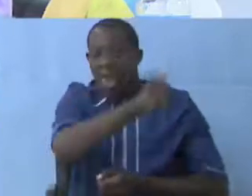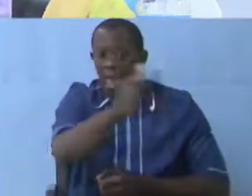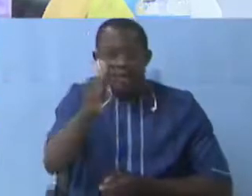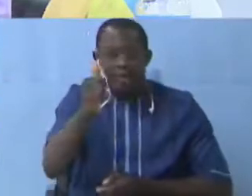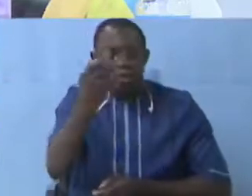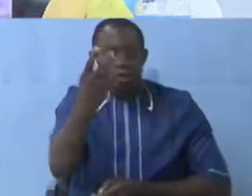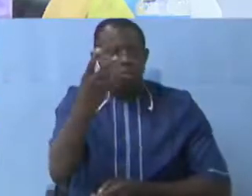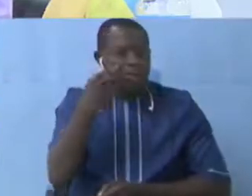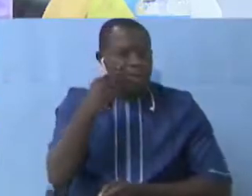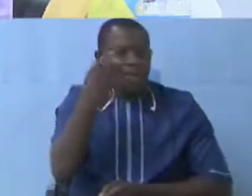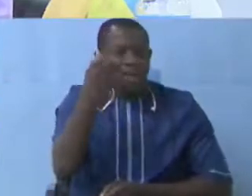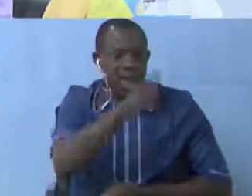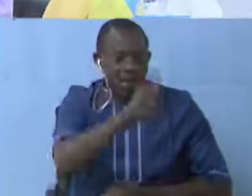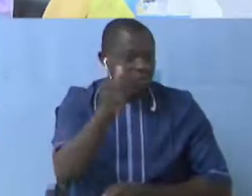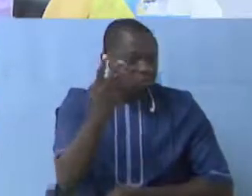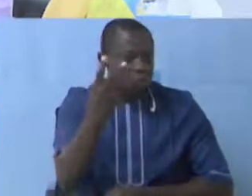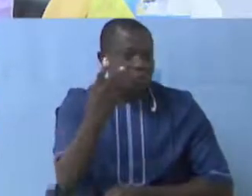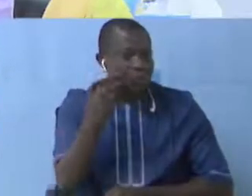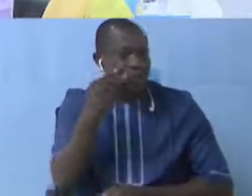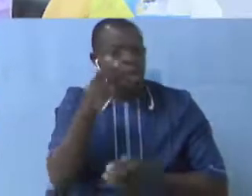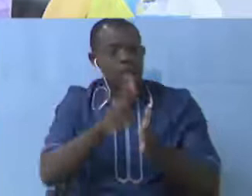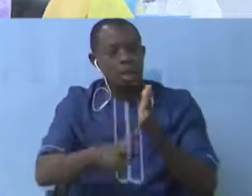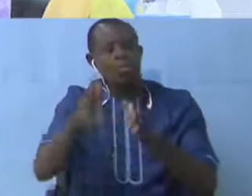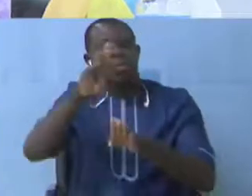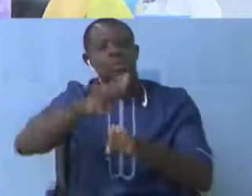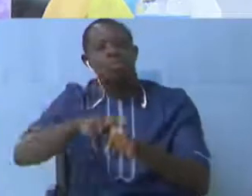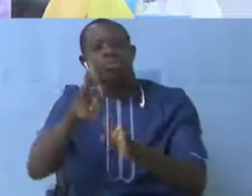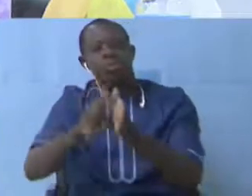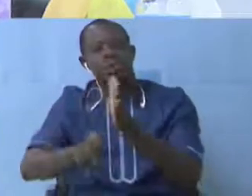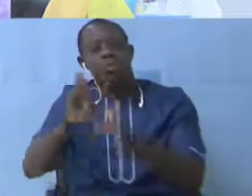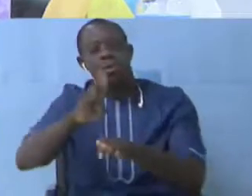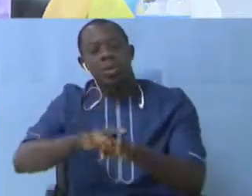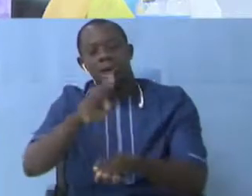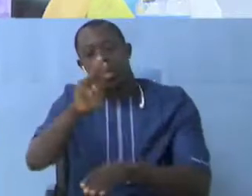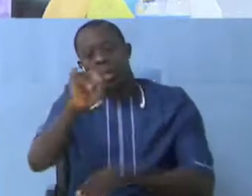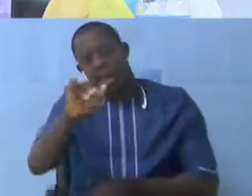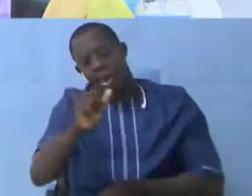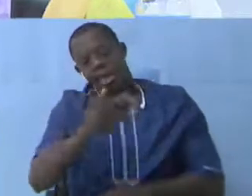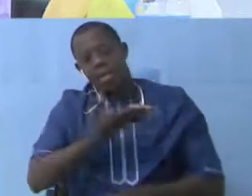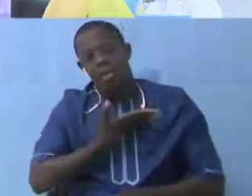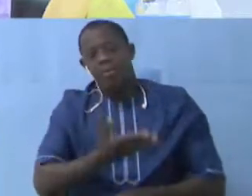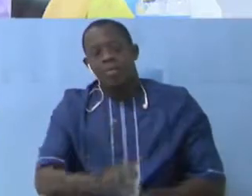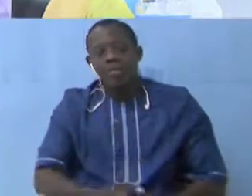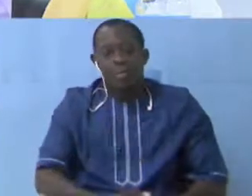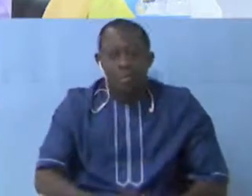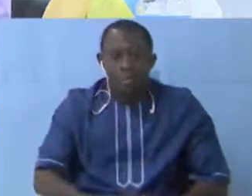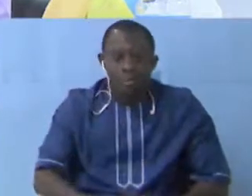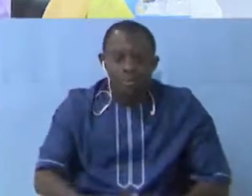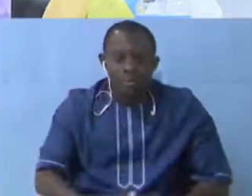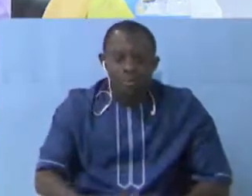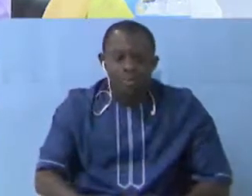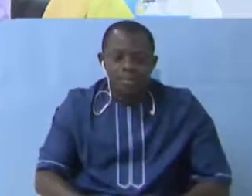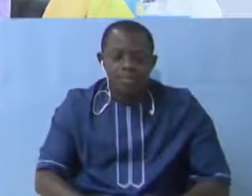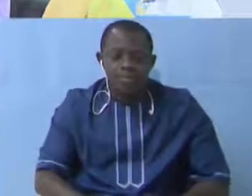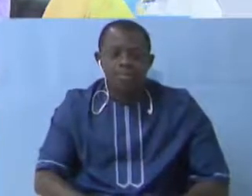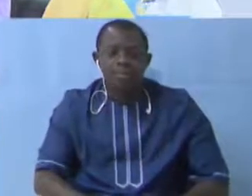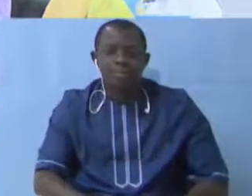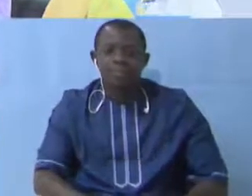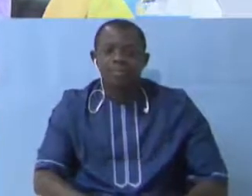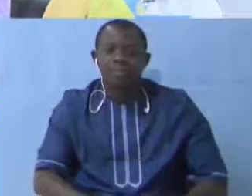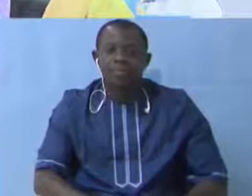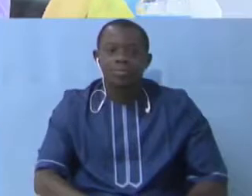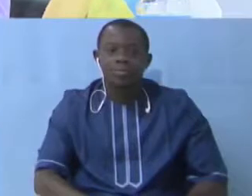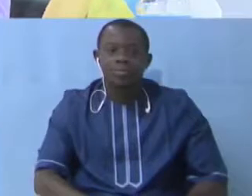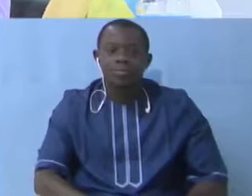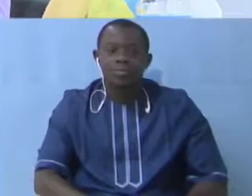nag boobu daal mu ngi am ay yenn toxal jóge ko ci NIA te men passeport am bi ñu nangu ko léegi mu war a ñëw report